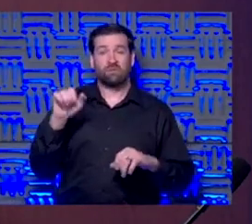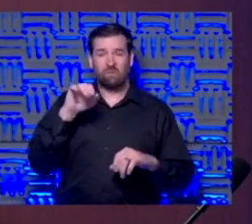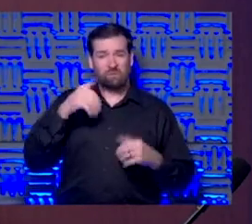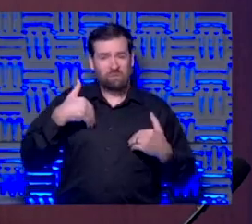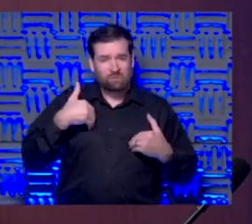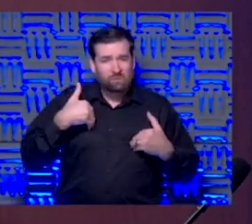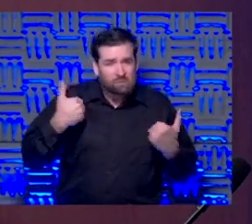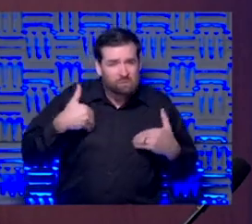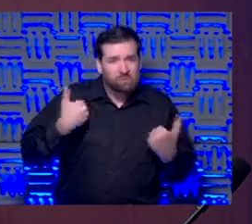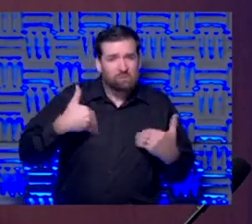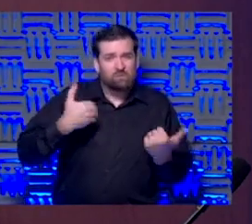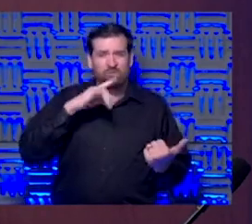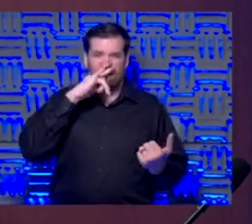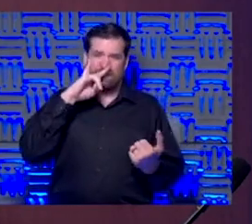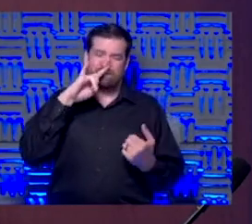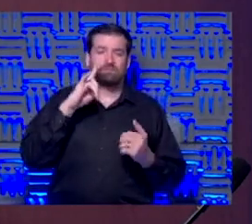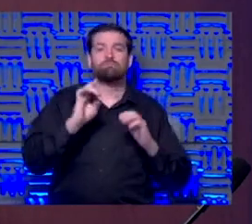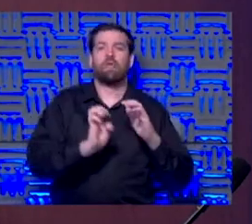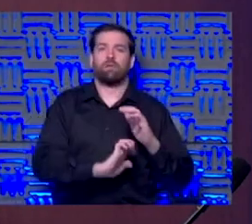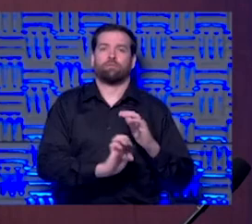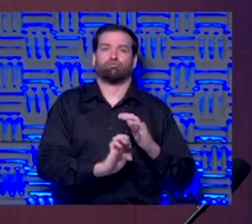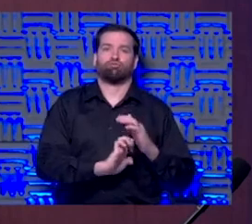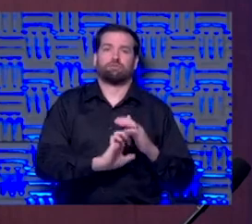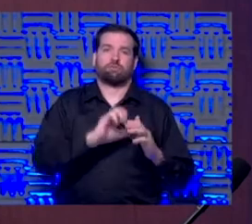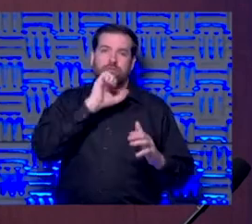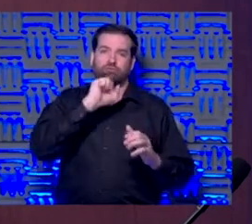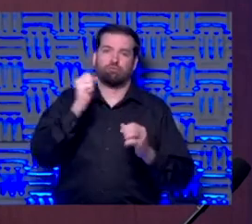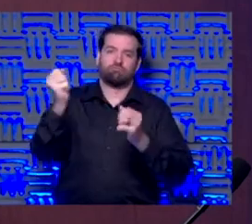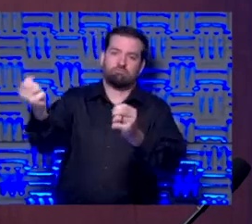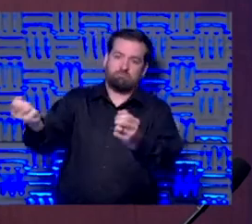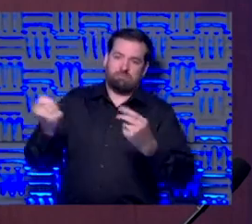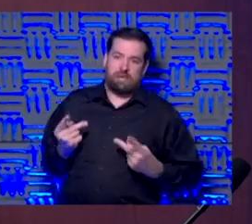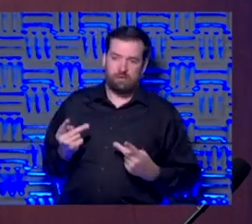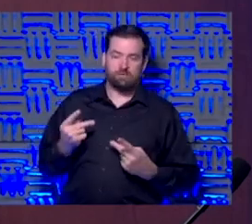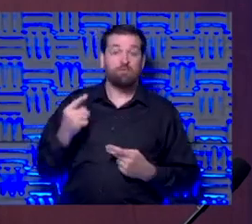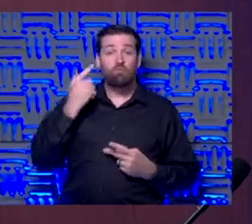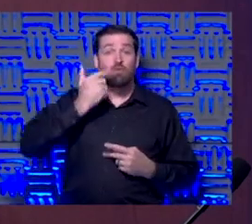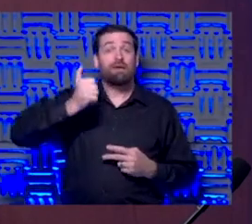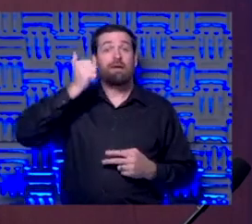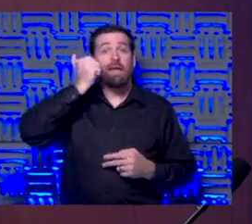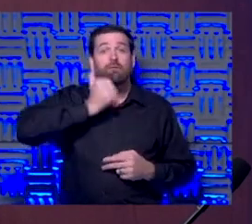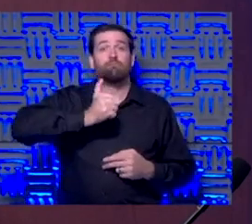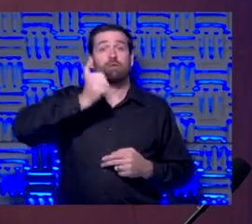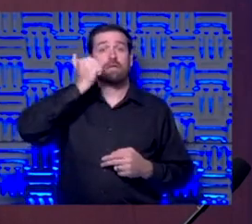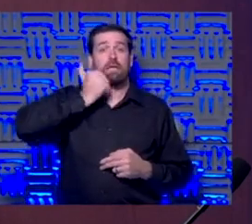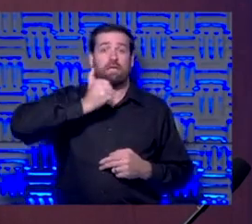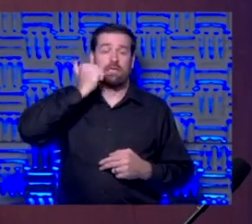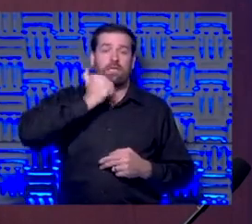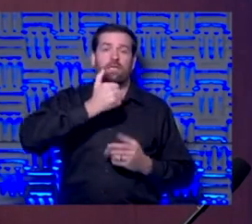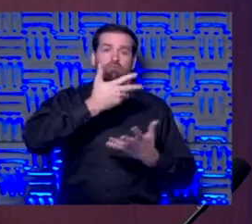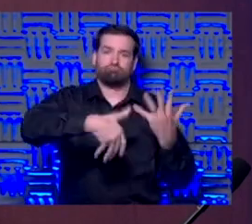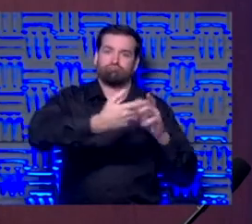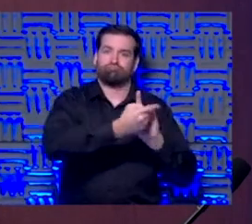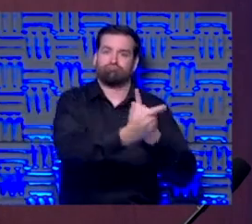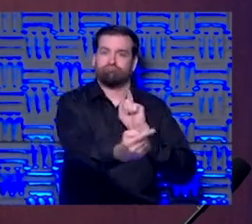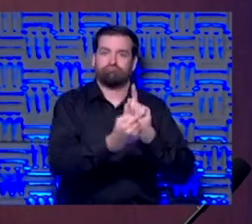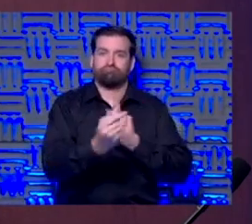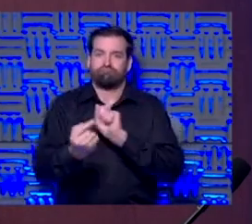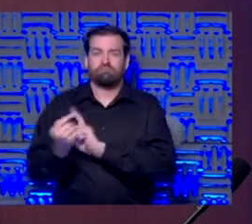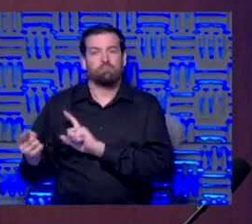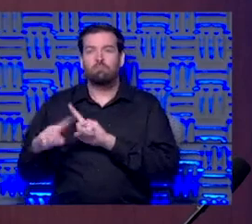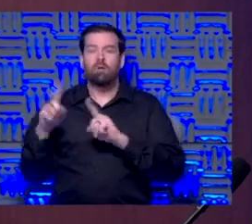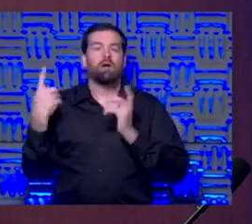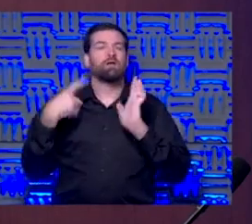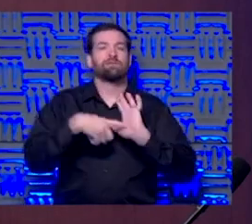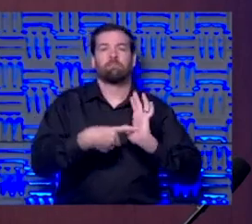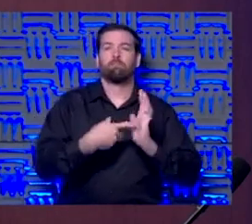kids, our elementary age students, for everyday school and socially distancing them, but having, for instance, the high